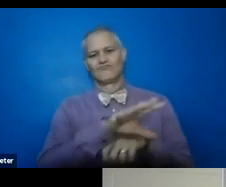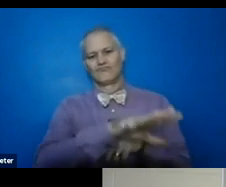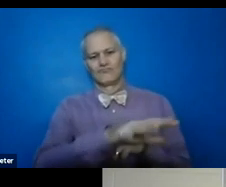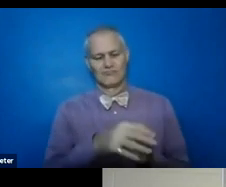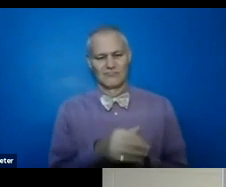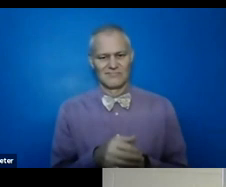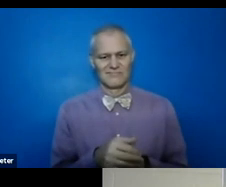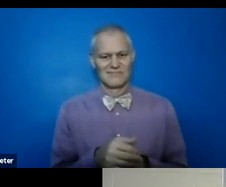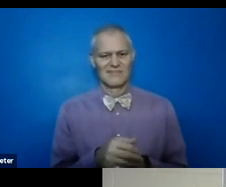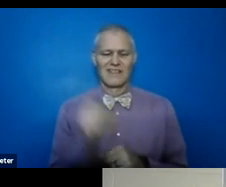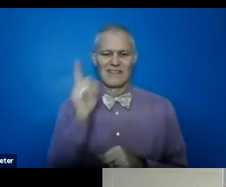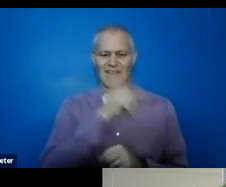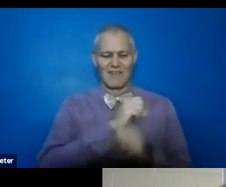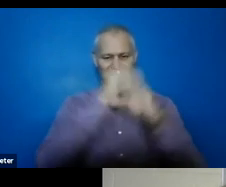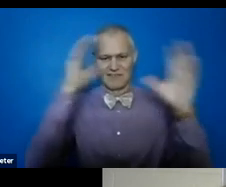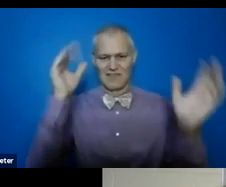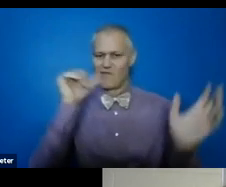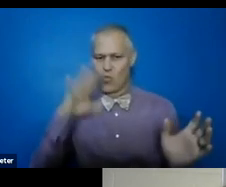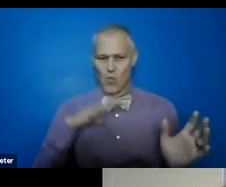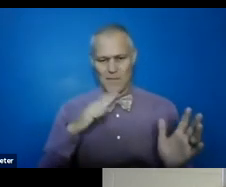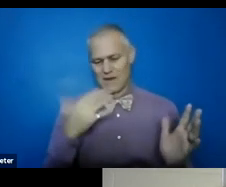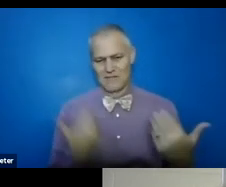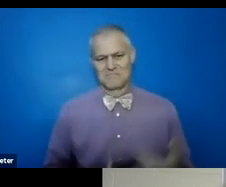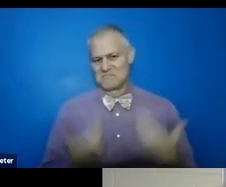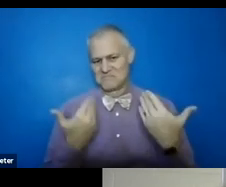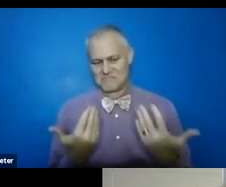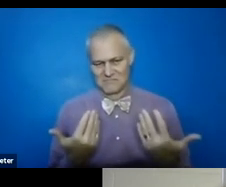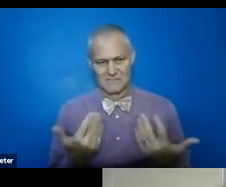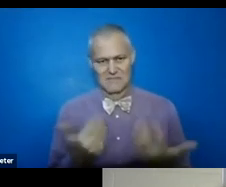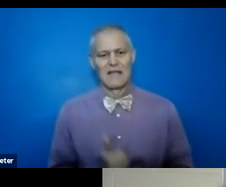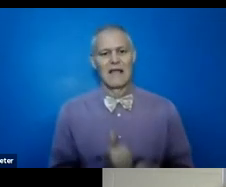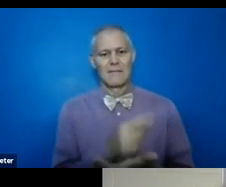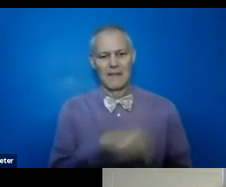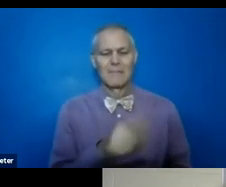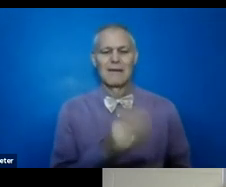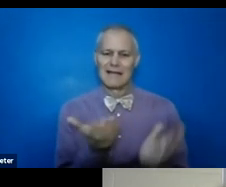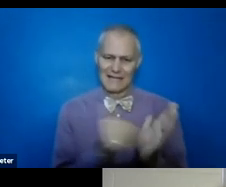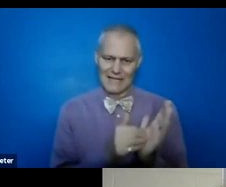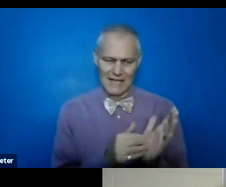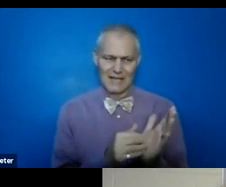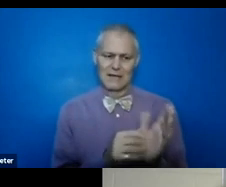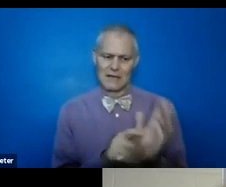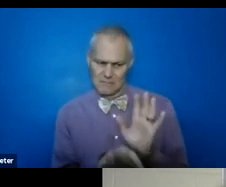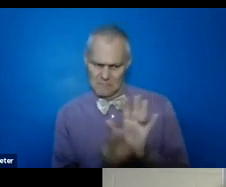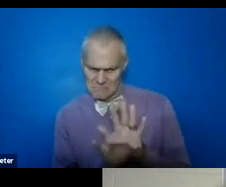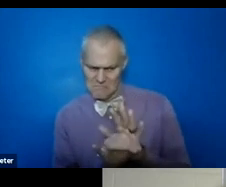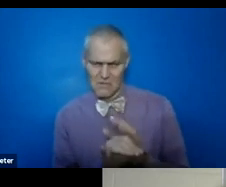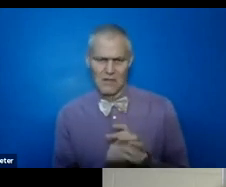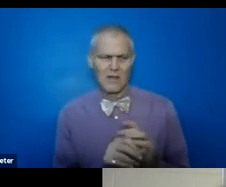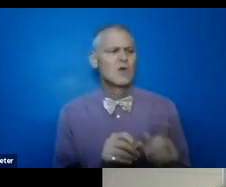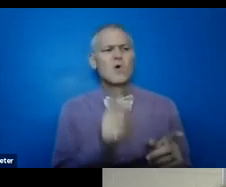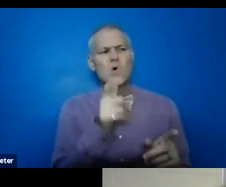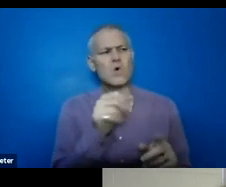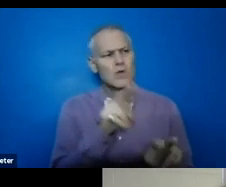a false notion of womanhood, right? And it's about helping them again identify that, but again pointing, saying, hey, who do you look